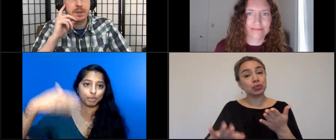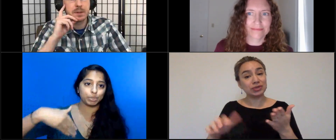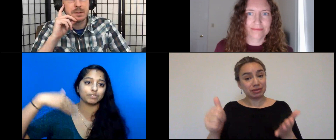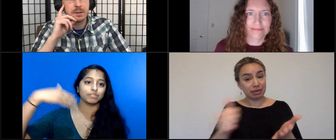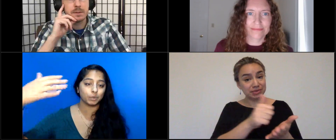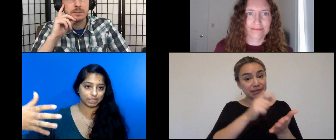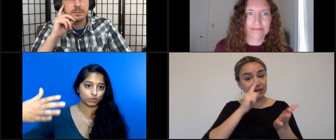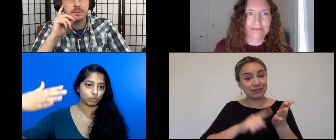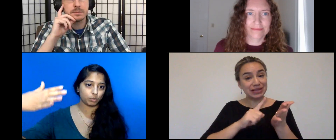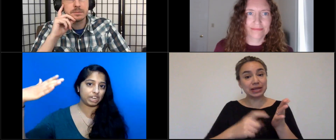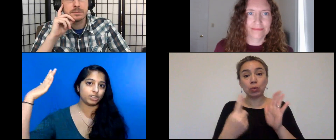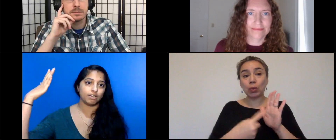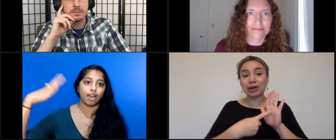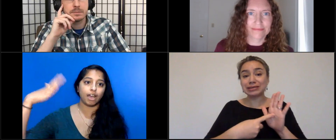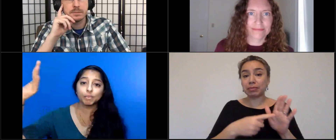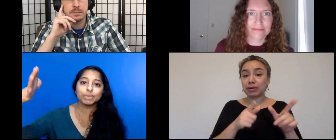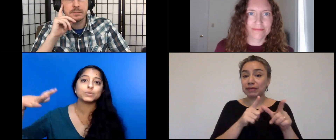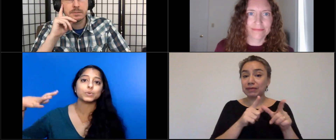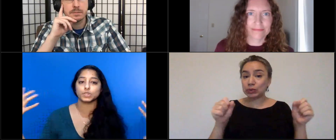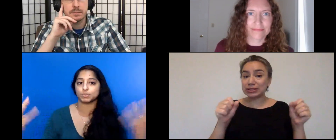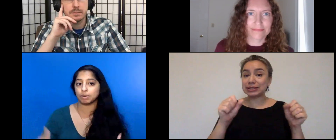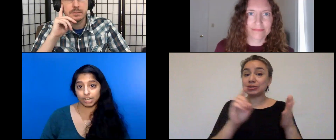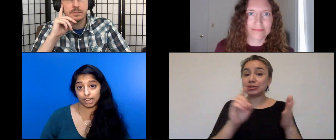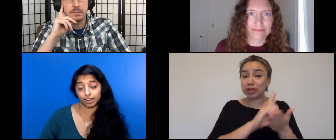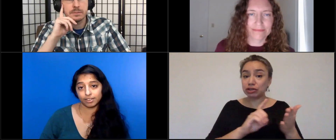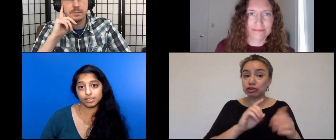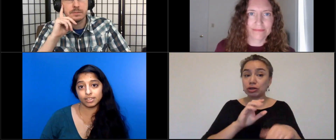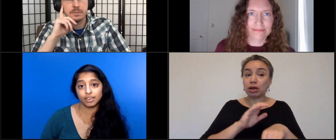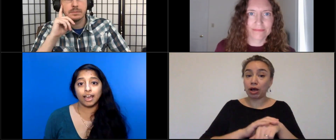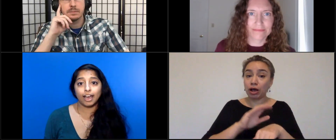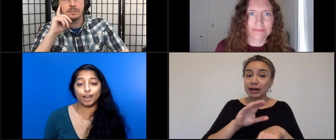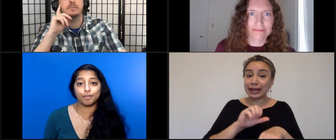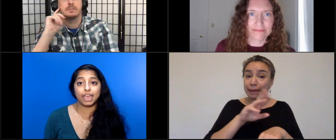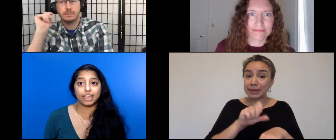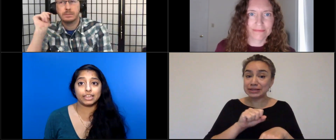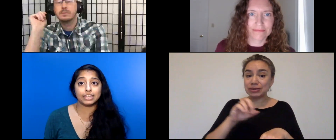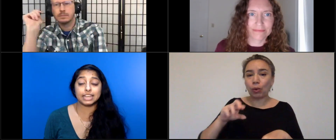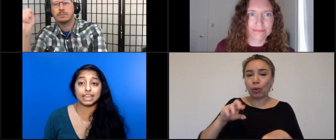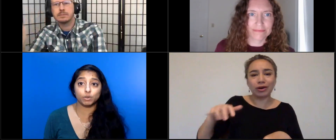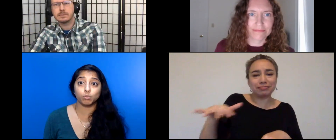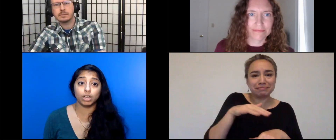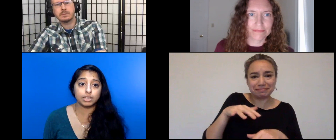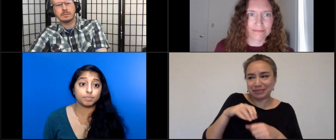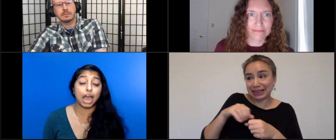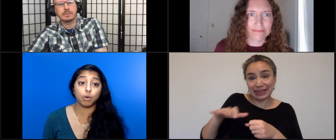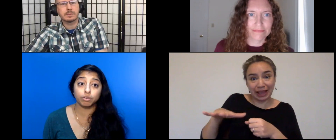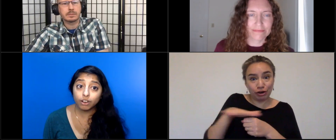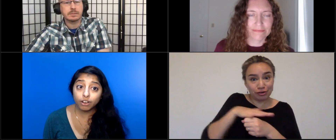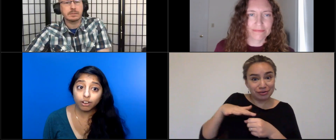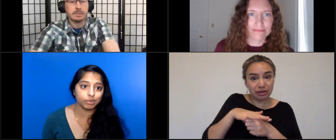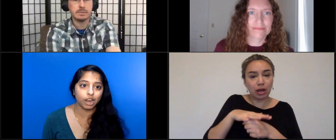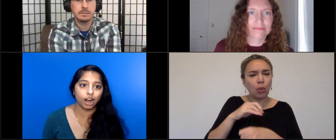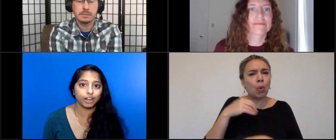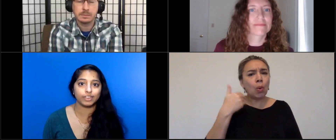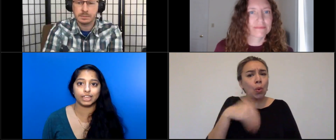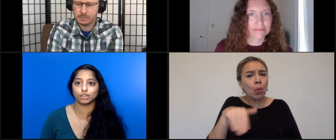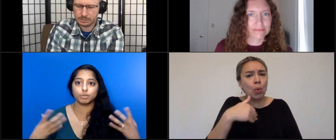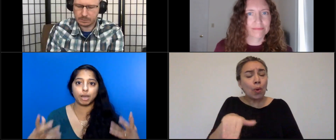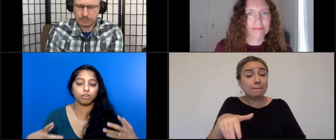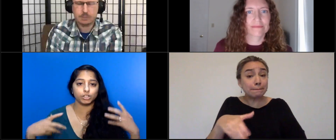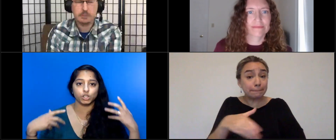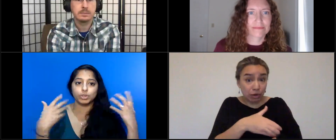an example of linguistic discrimination on campus or in the surrounding areas. And it was powerful. It was